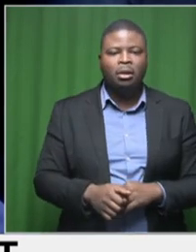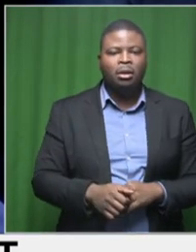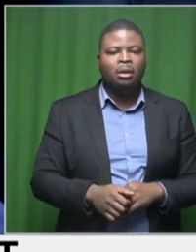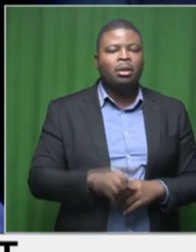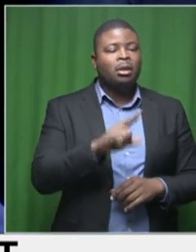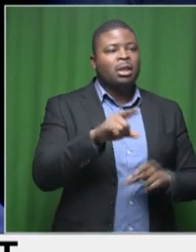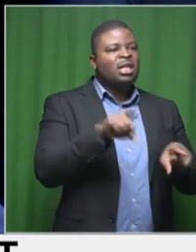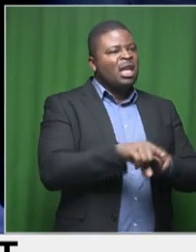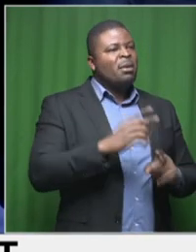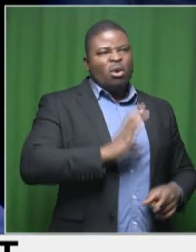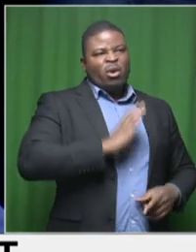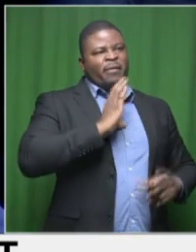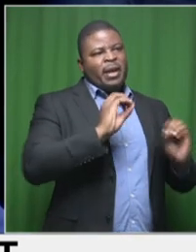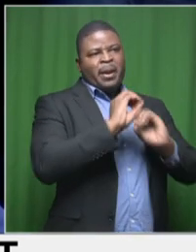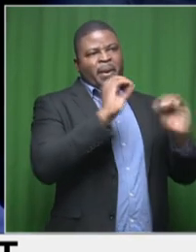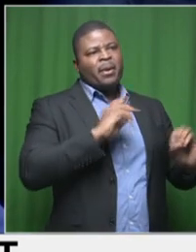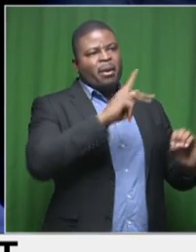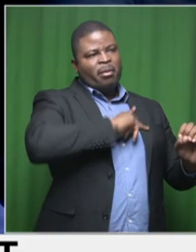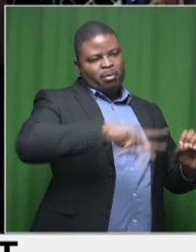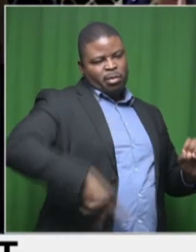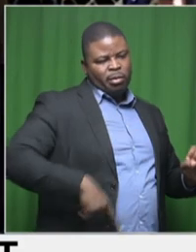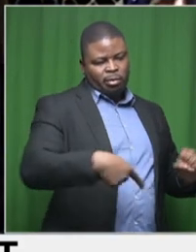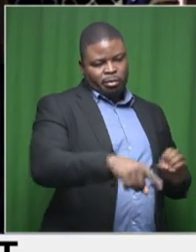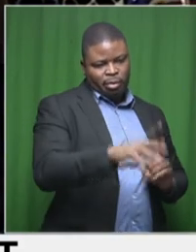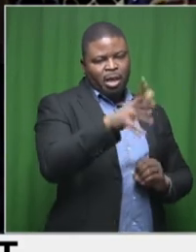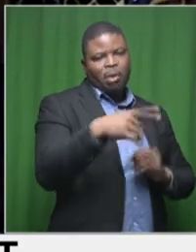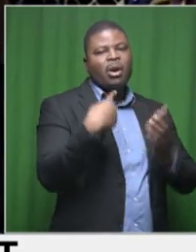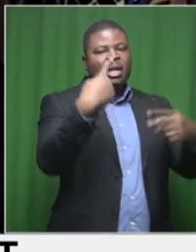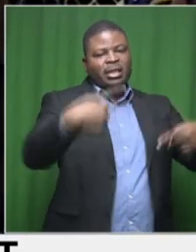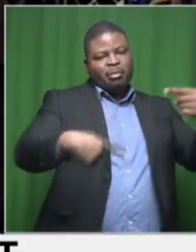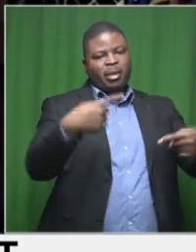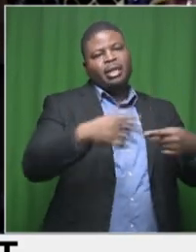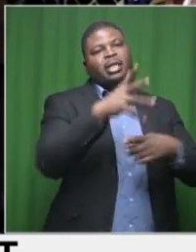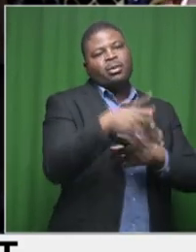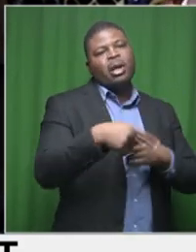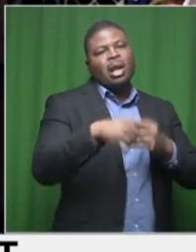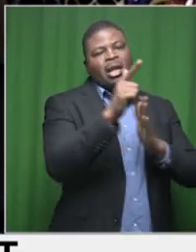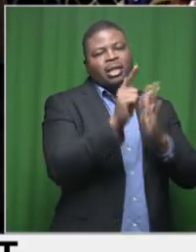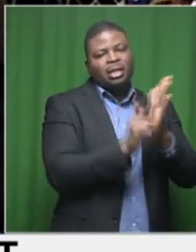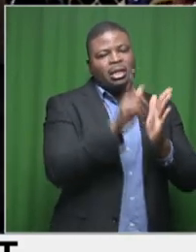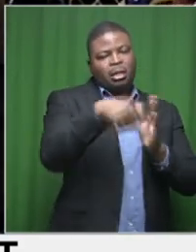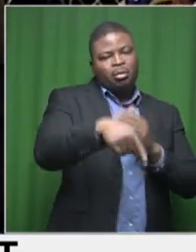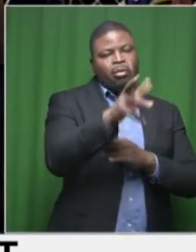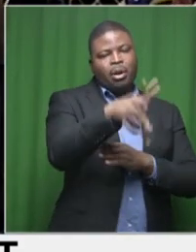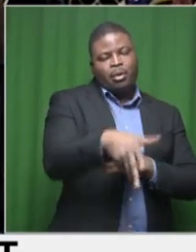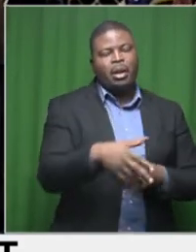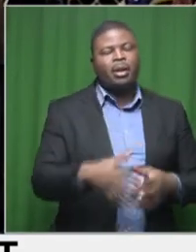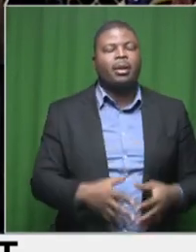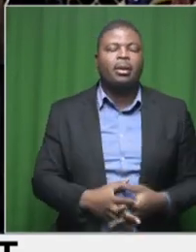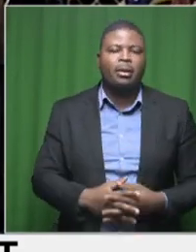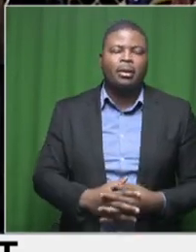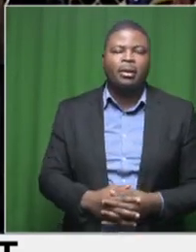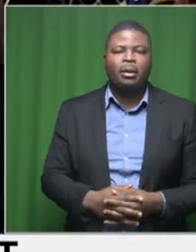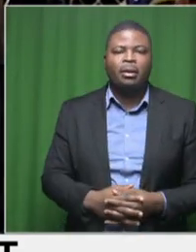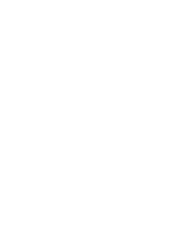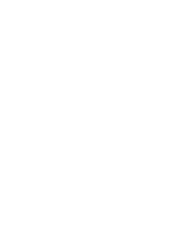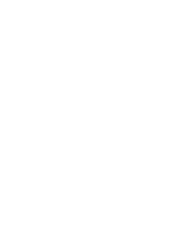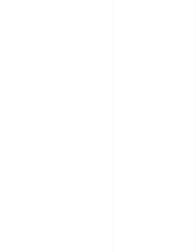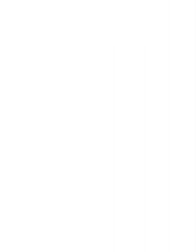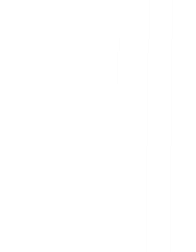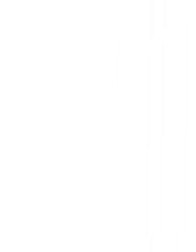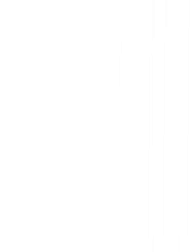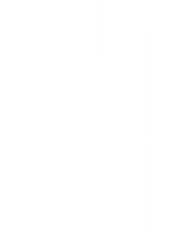debated in August in the Free State Legislature. Aphumelele Mdlalane, SABC News, Bloemfontein.